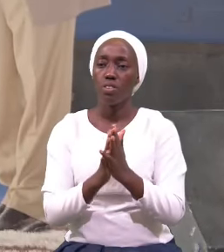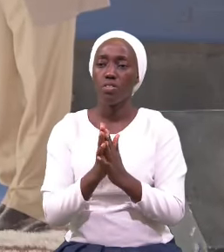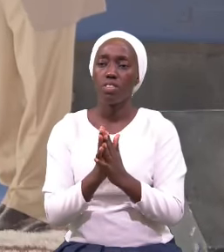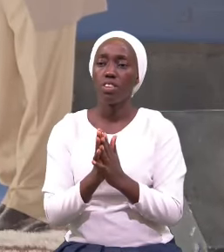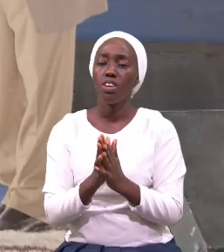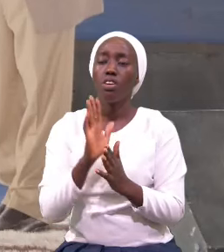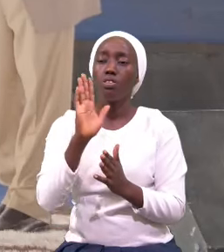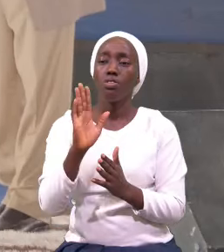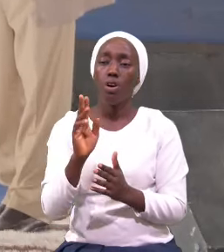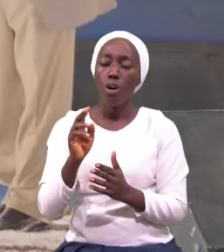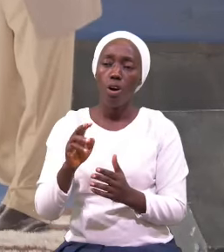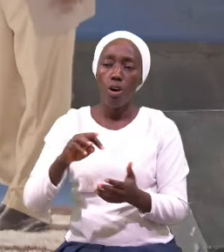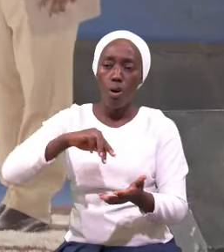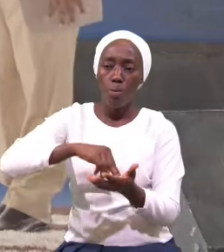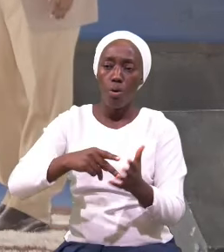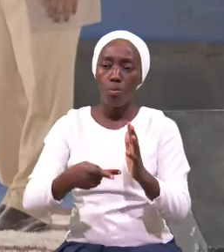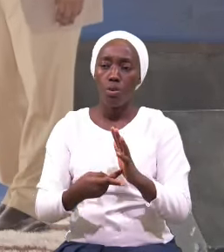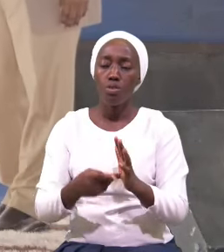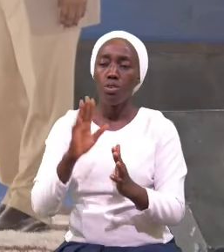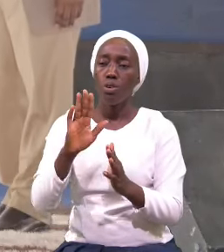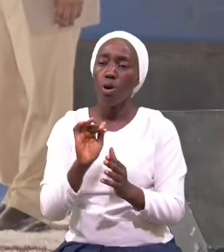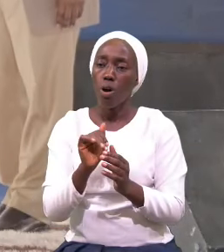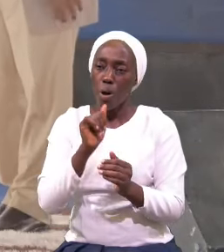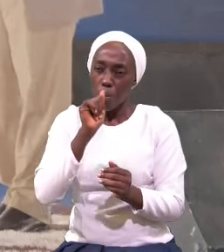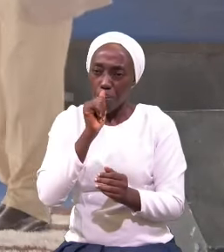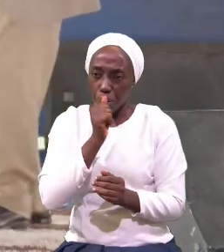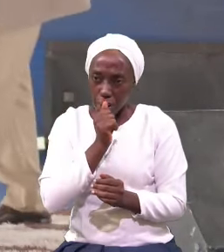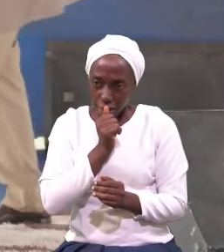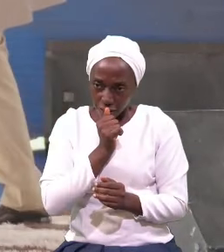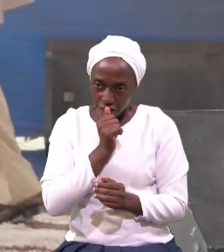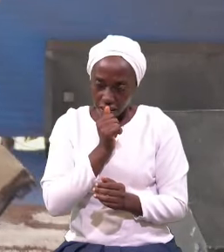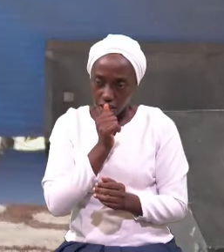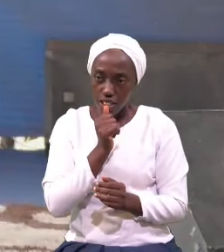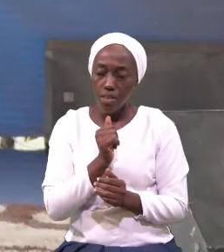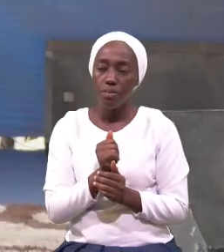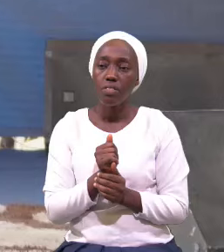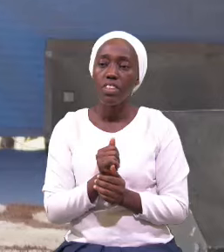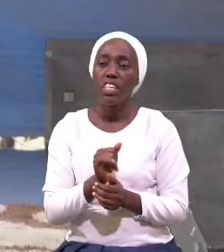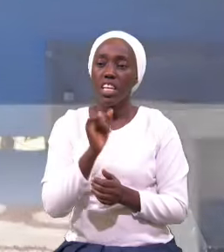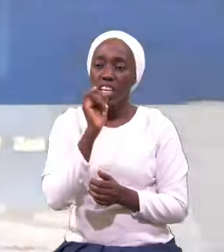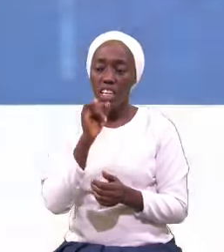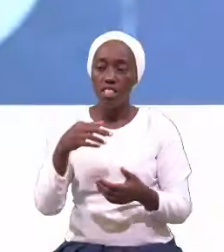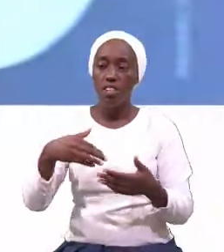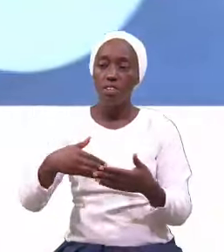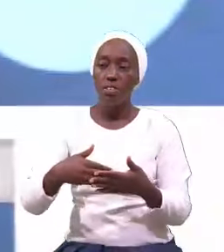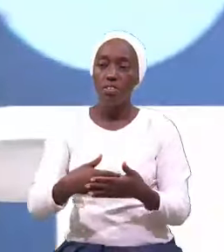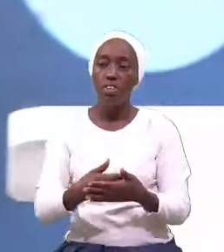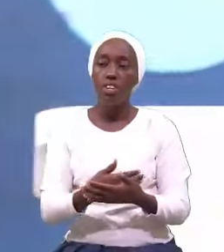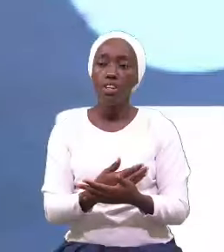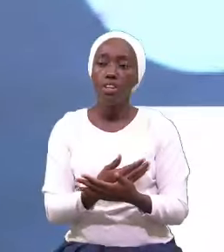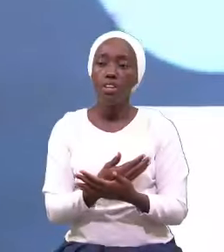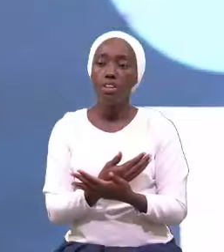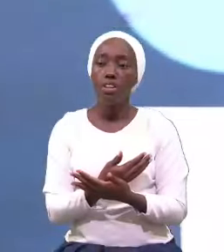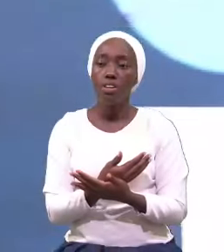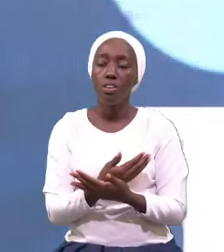your purpose, your perseverance is renewed when you receive the